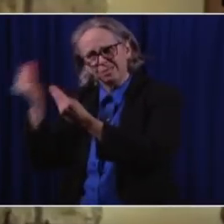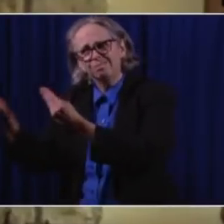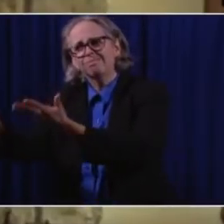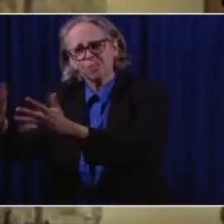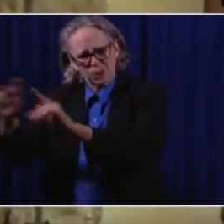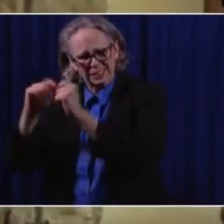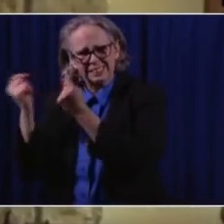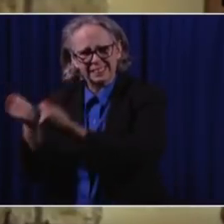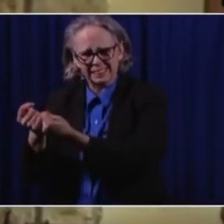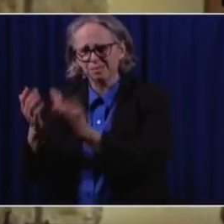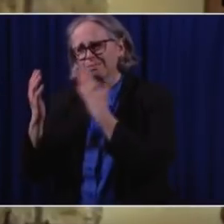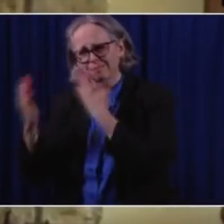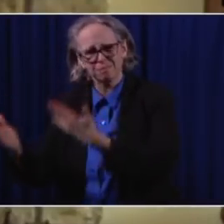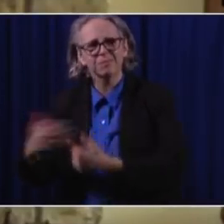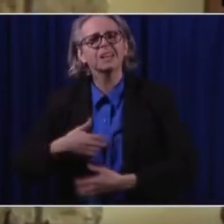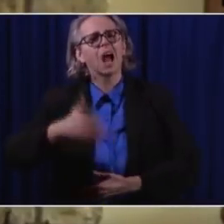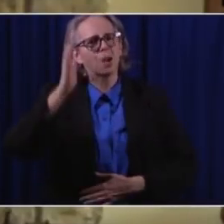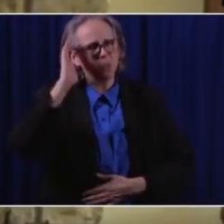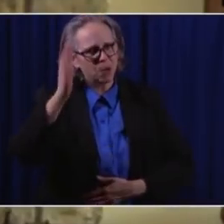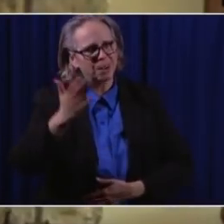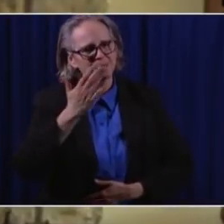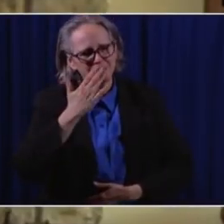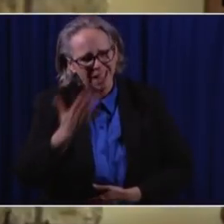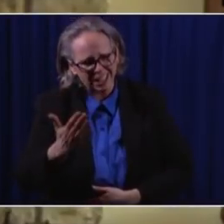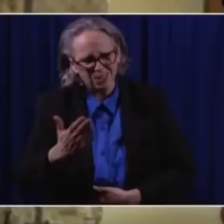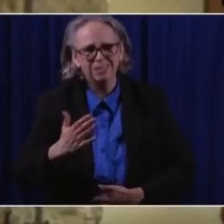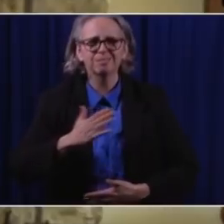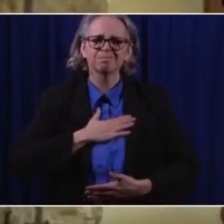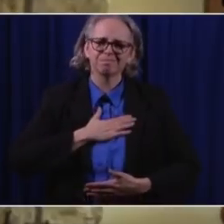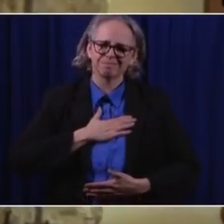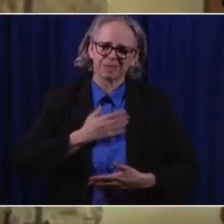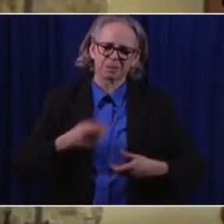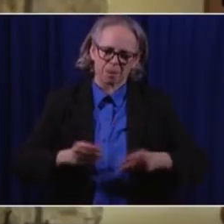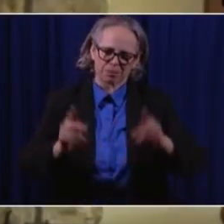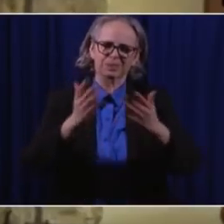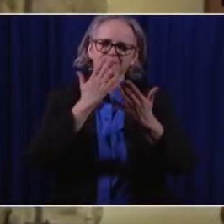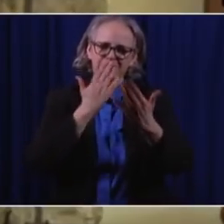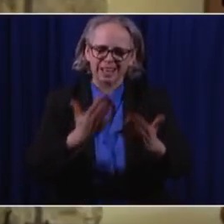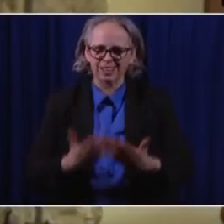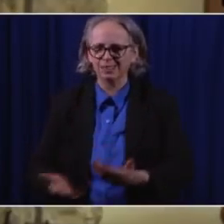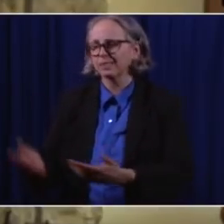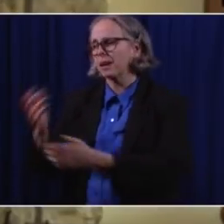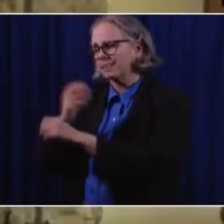I absolutely will. I appreciate the opportunity. Thank you. Stay safe. Thank you.